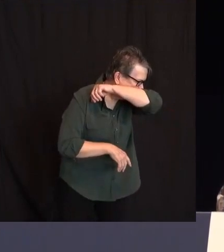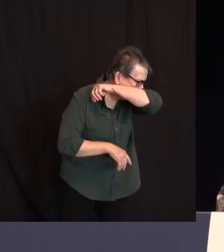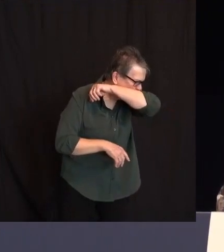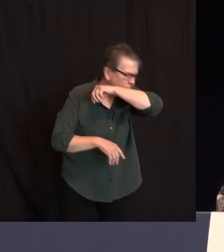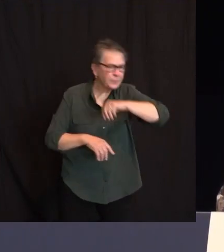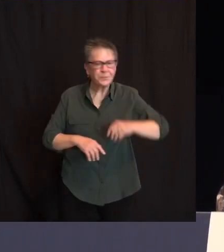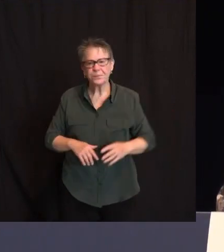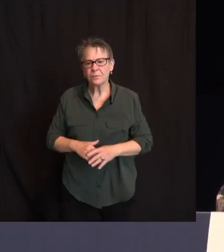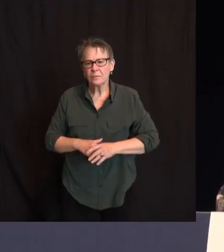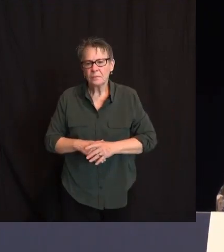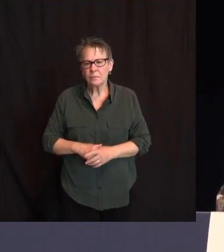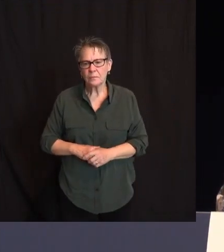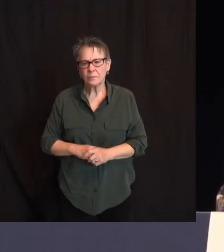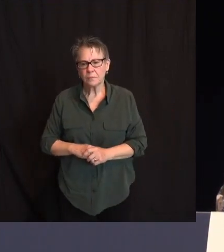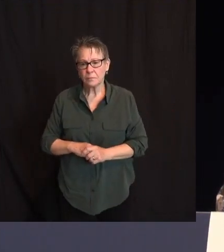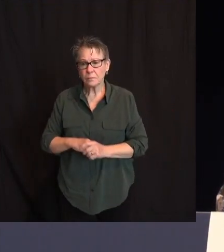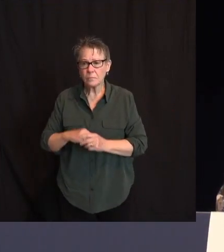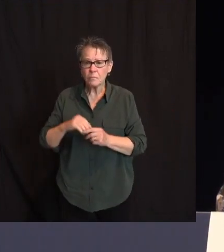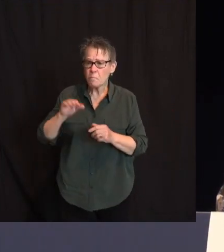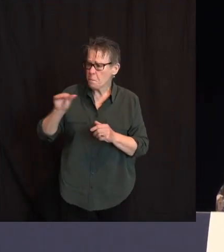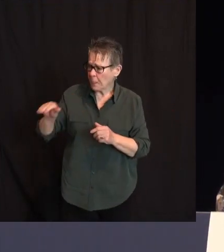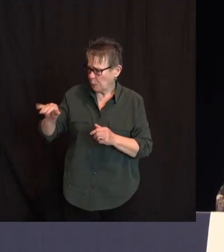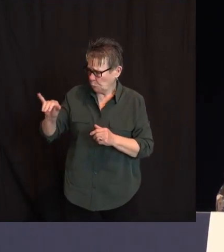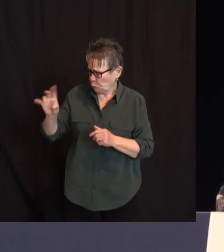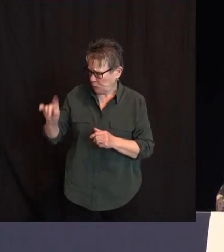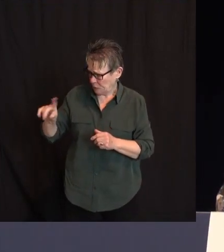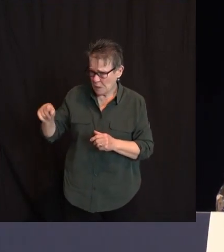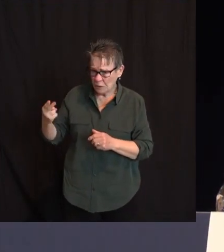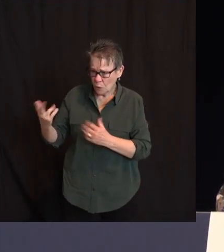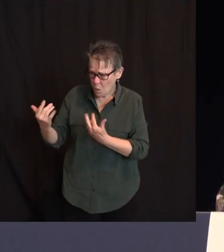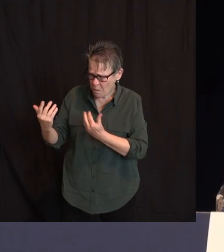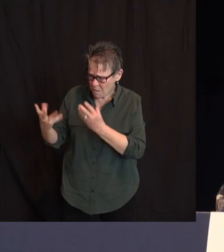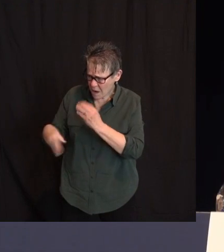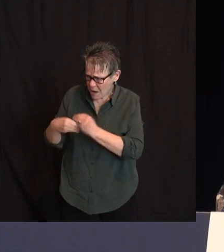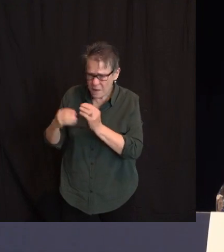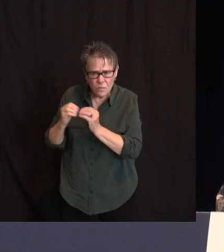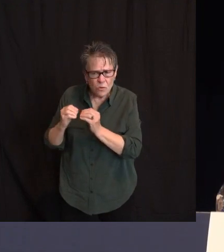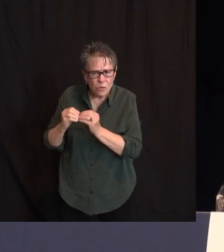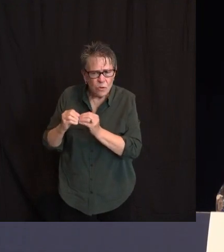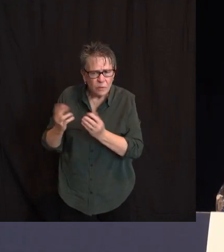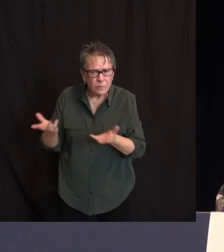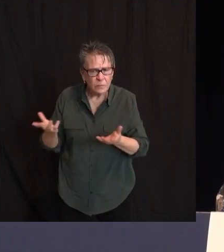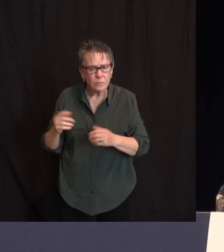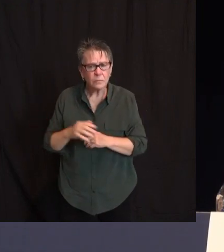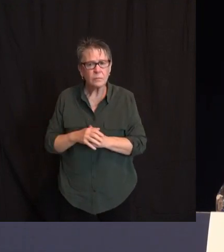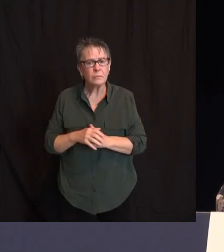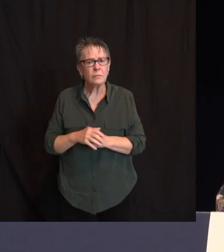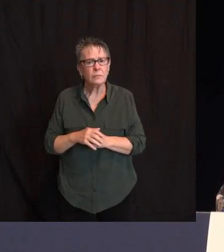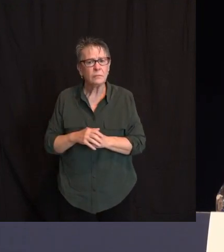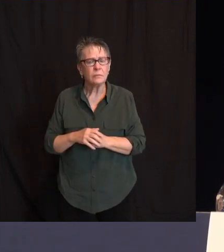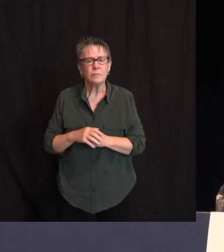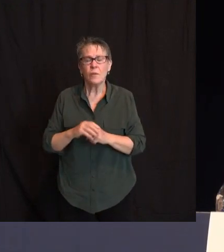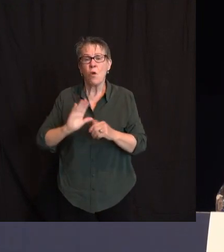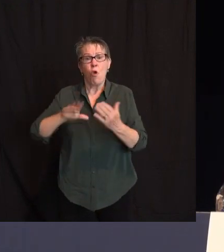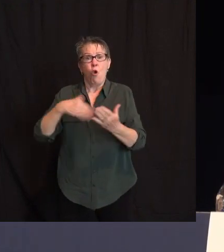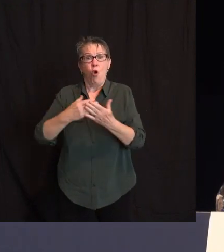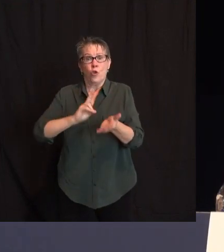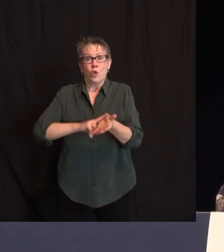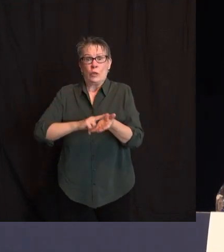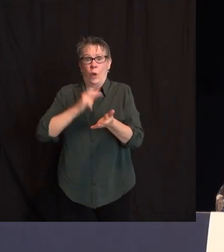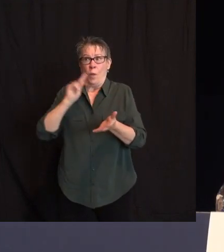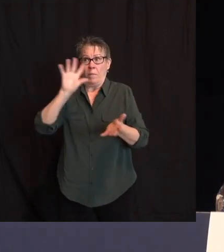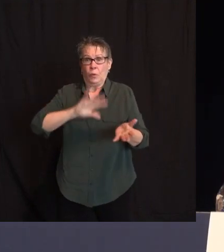keeping all of the long-term care facilities on our radar screen. We actually have 3 facilities that have